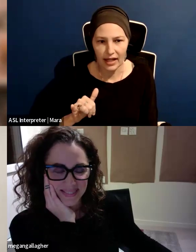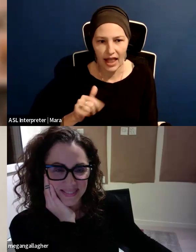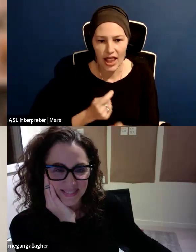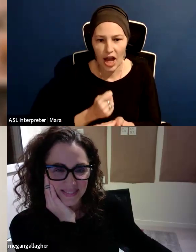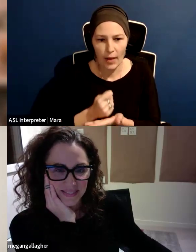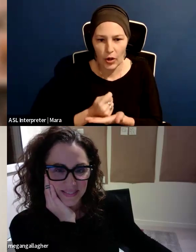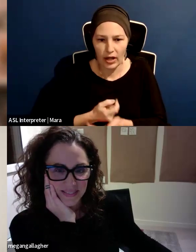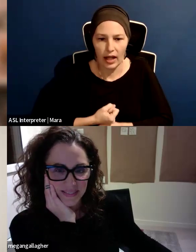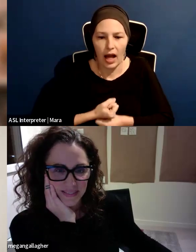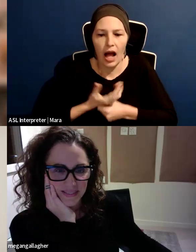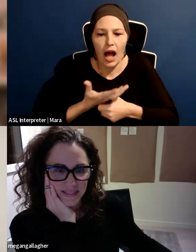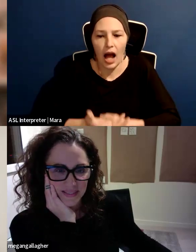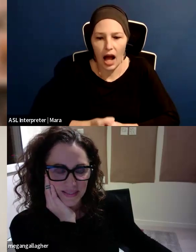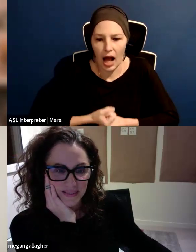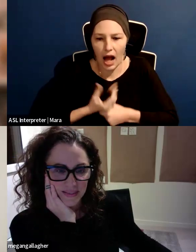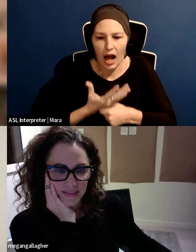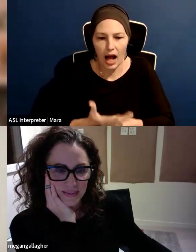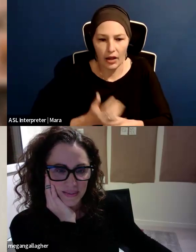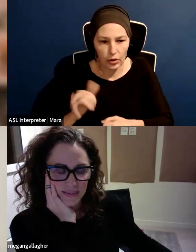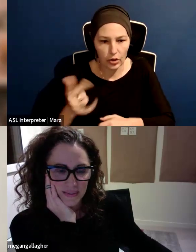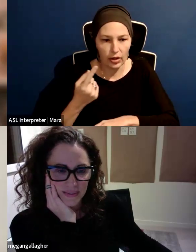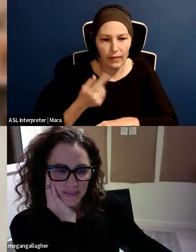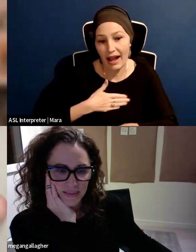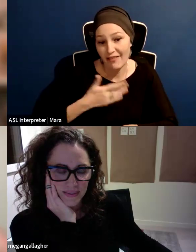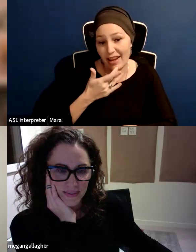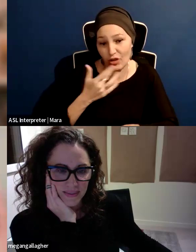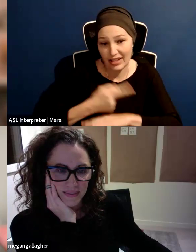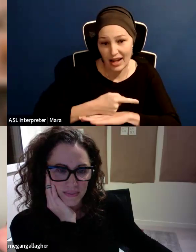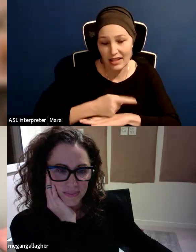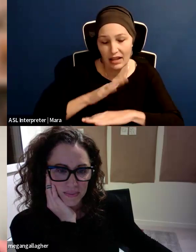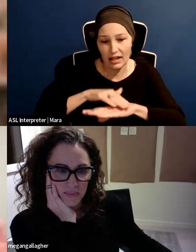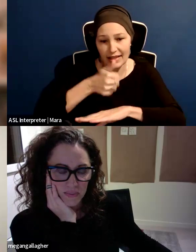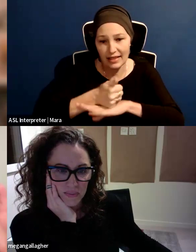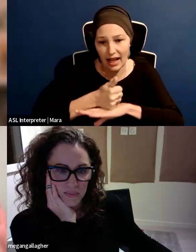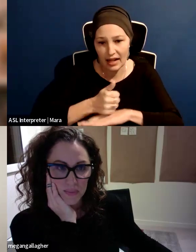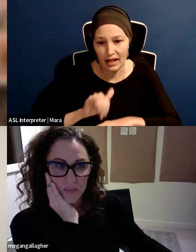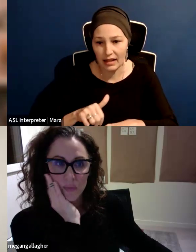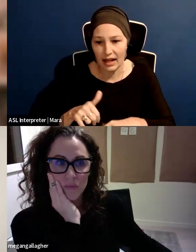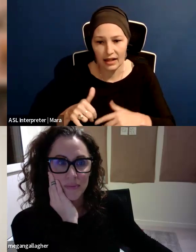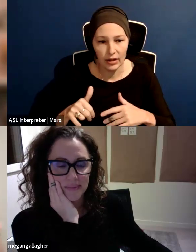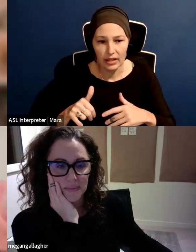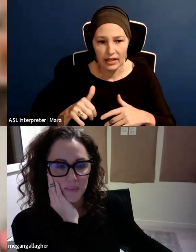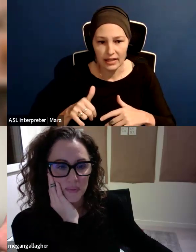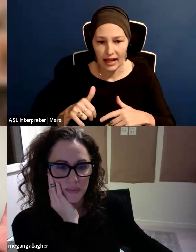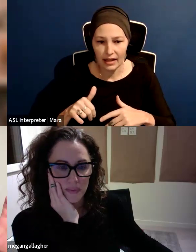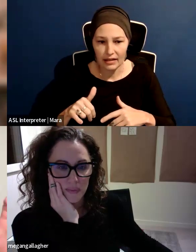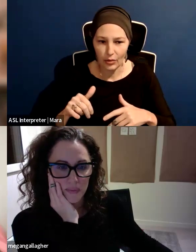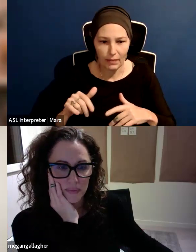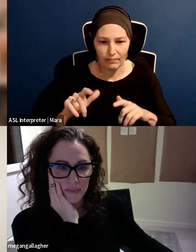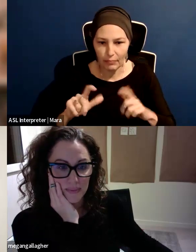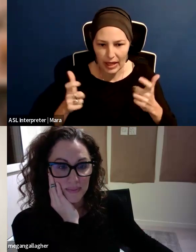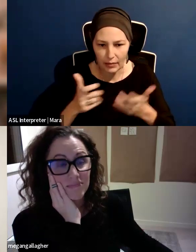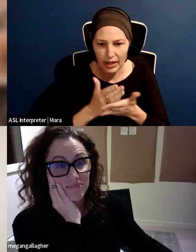set. And it was really this thing because it was such a chamber piece as well, where it was so climactic for all of us. And it was so many pages.